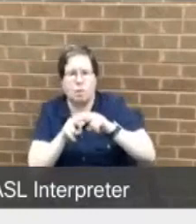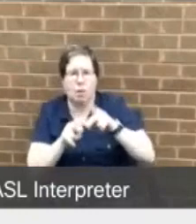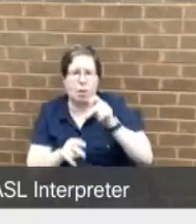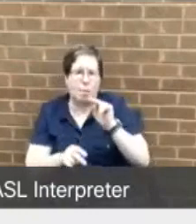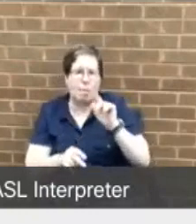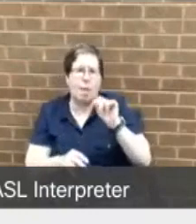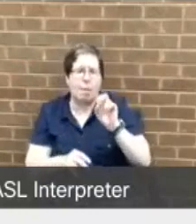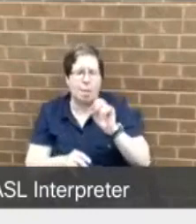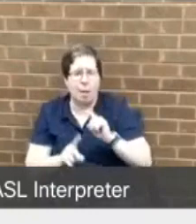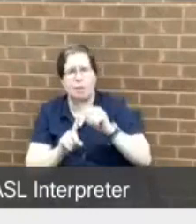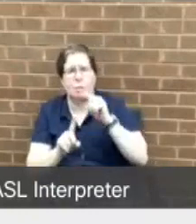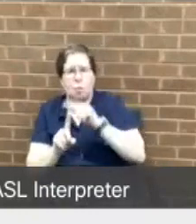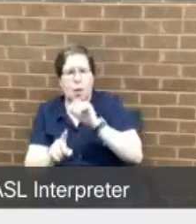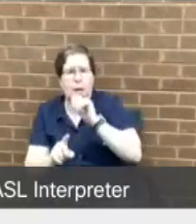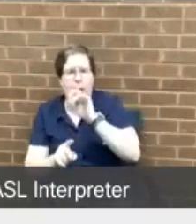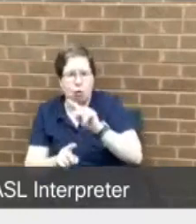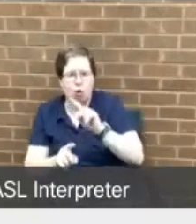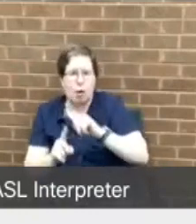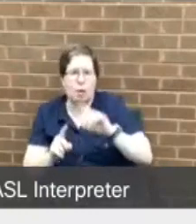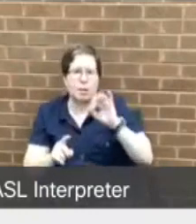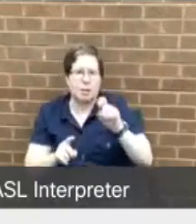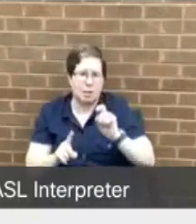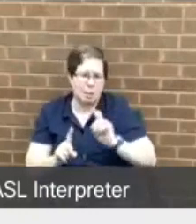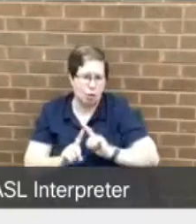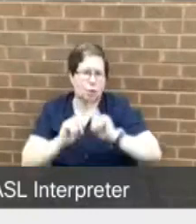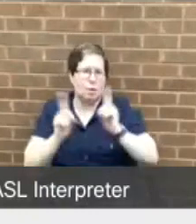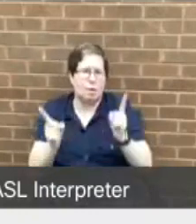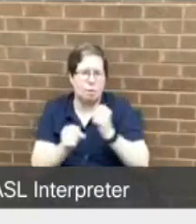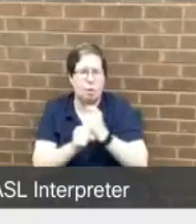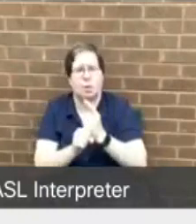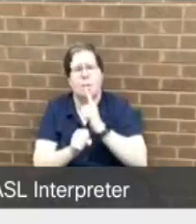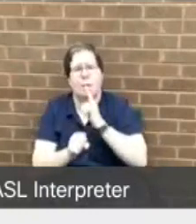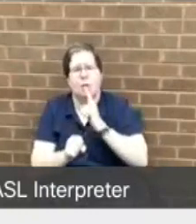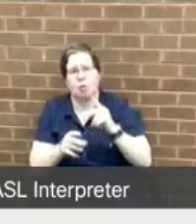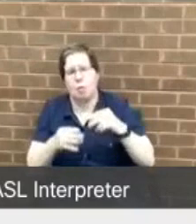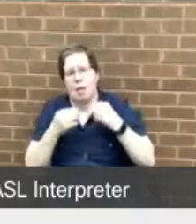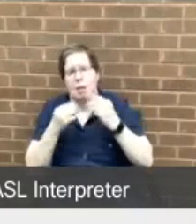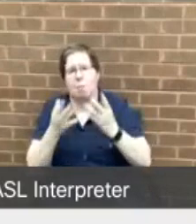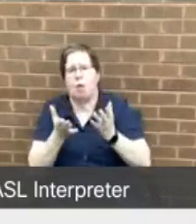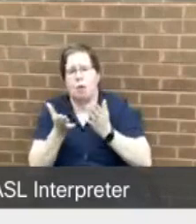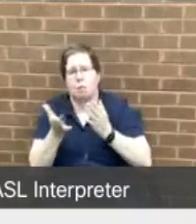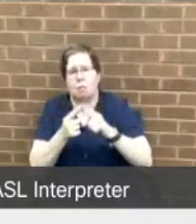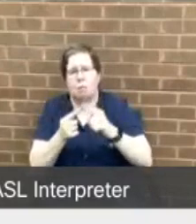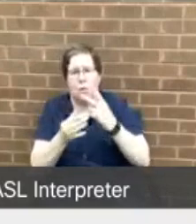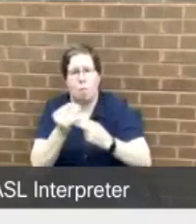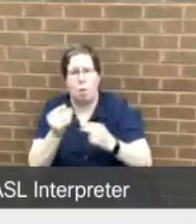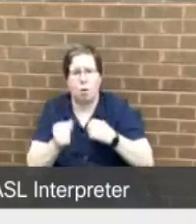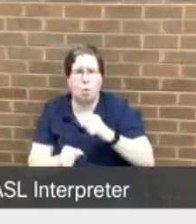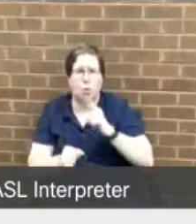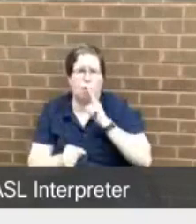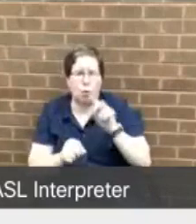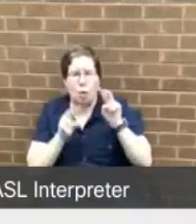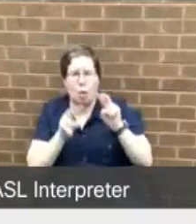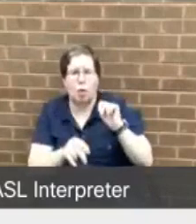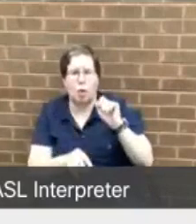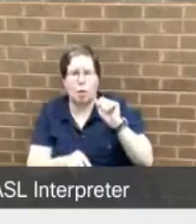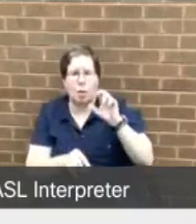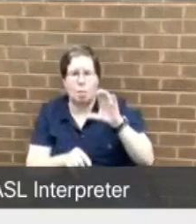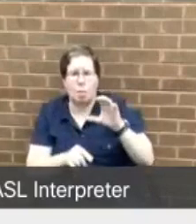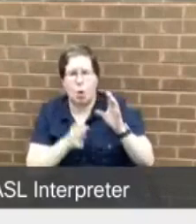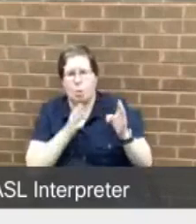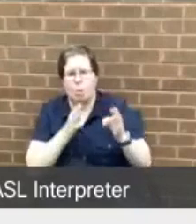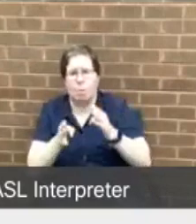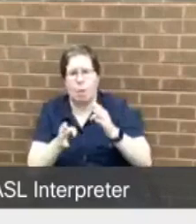because that's where Amtrak and CSX are very different. So we need to make sure that we can provide service to both. But we're looking at our marketing investment plan